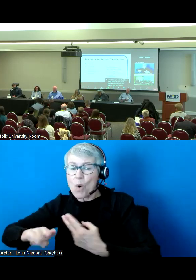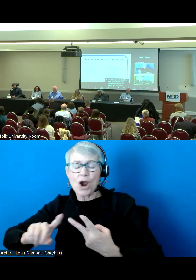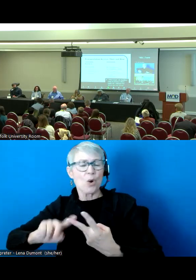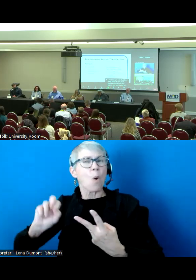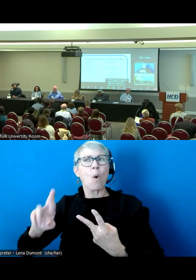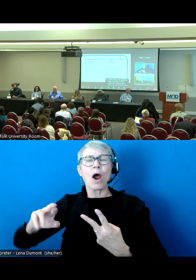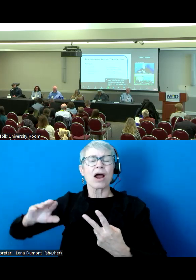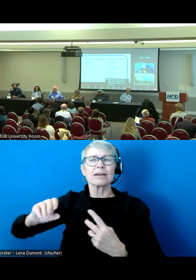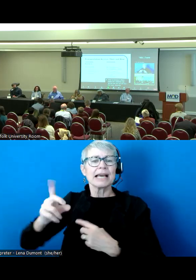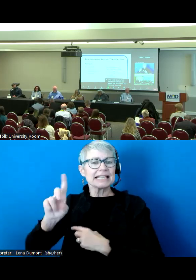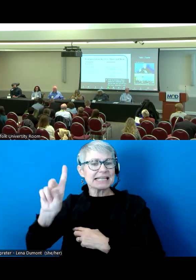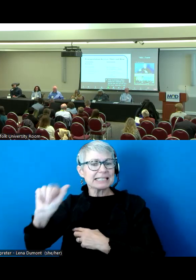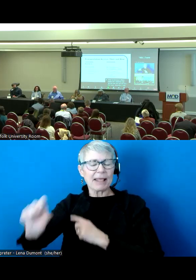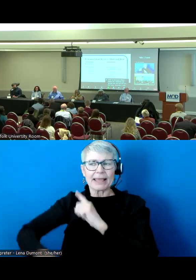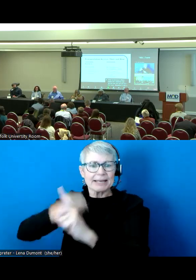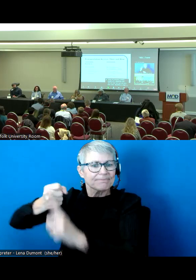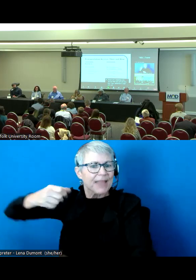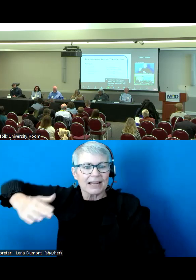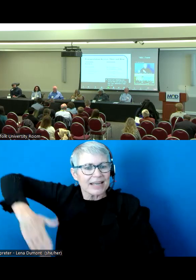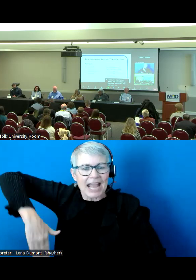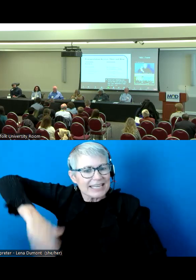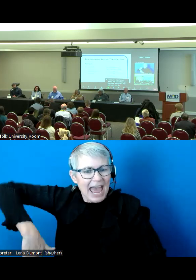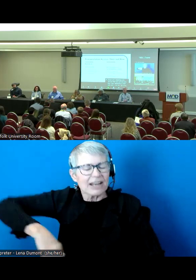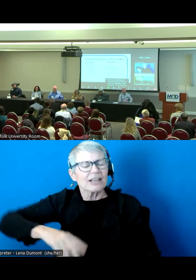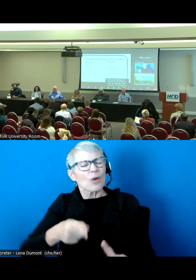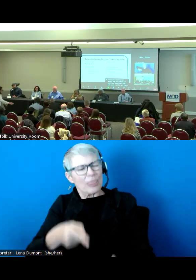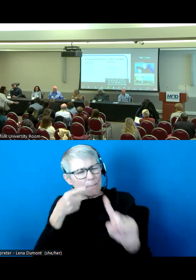and it's the right thing to do. Thank you.